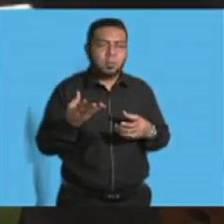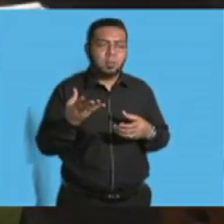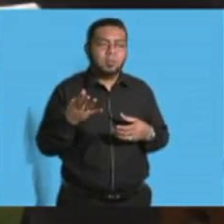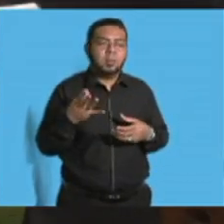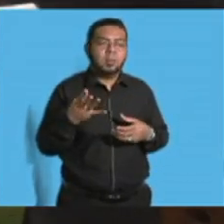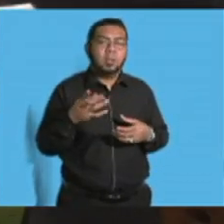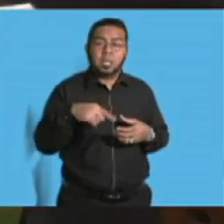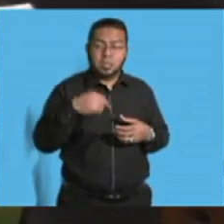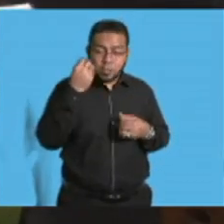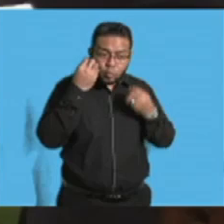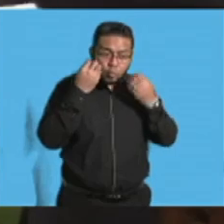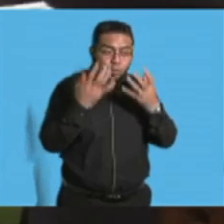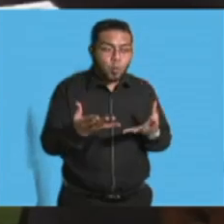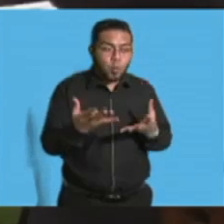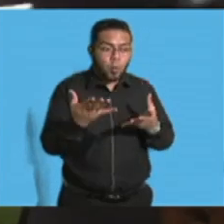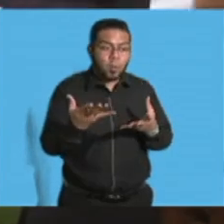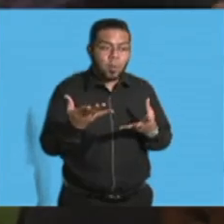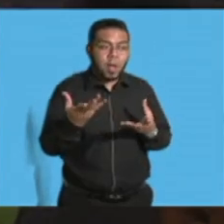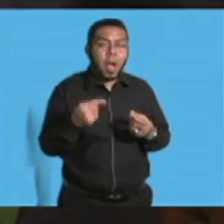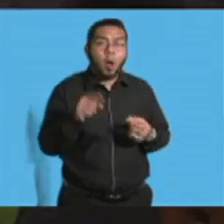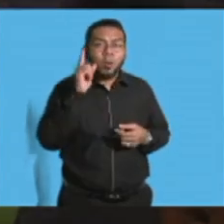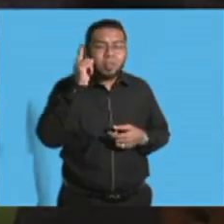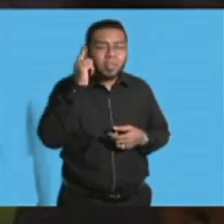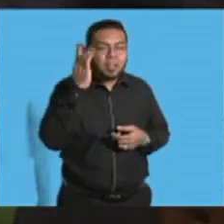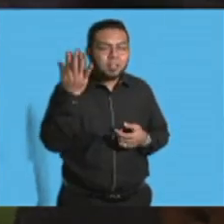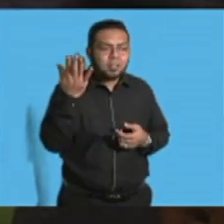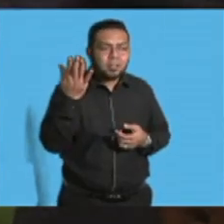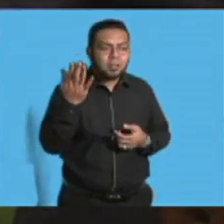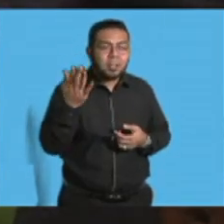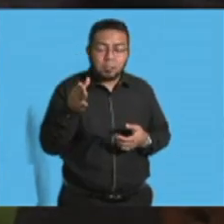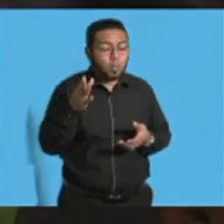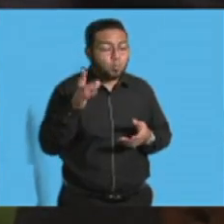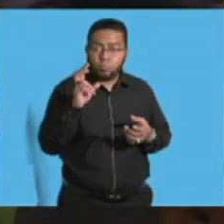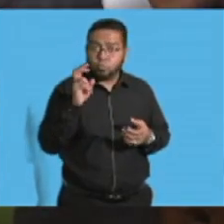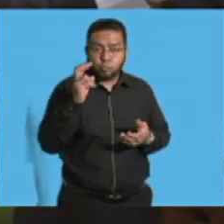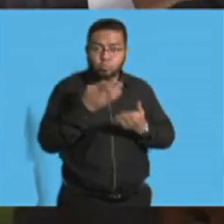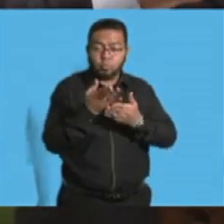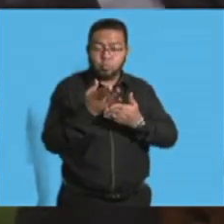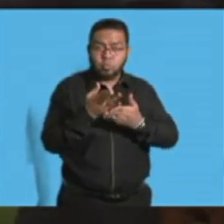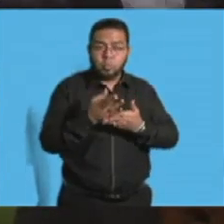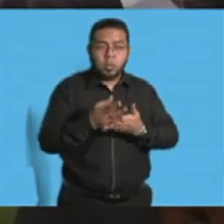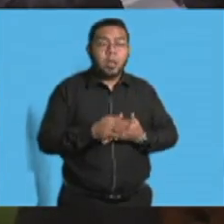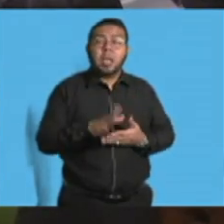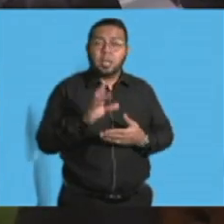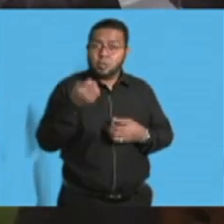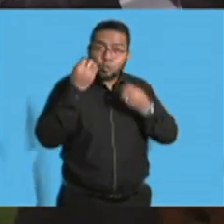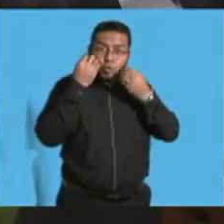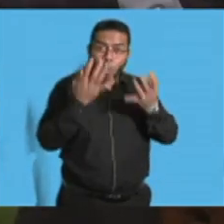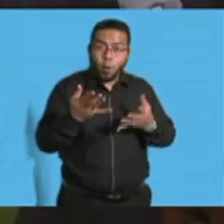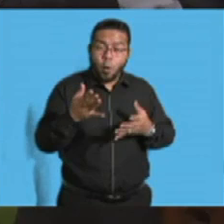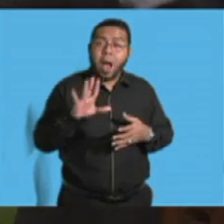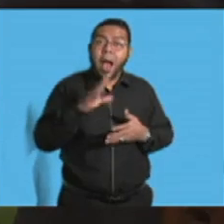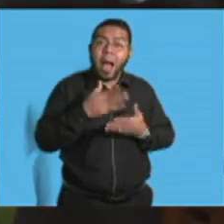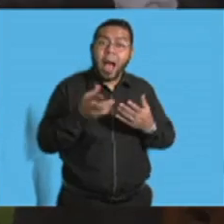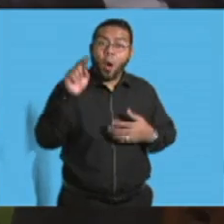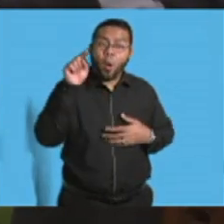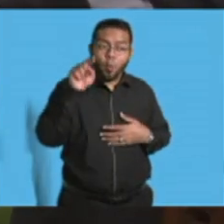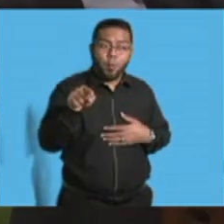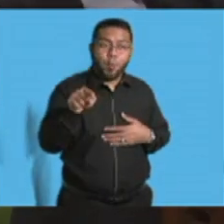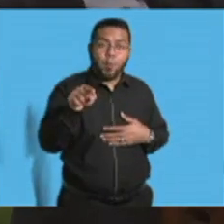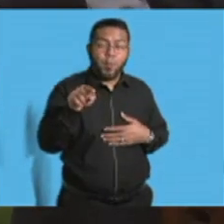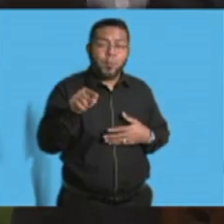is an indication of how he thinks. Seriously. It is, Madam Speaker, an indication of the